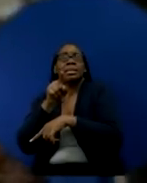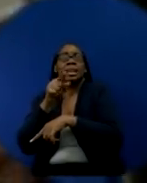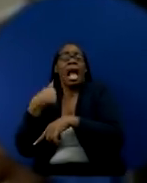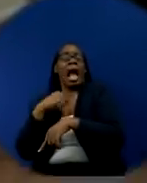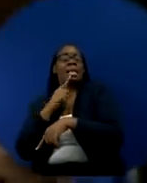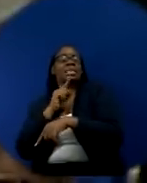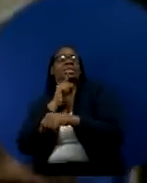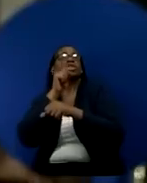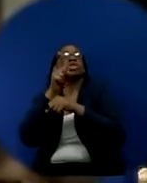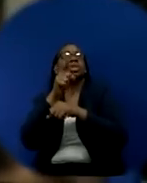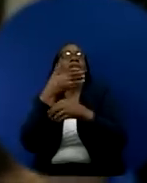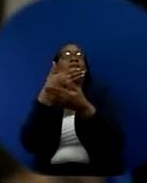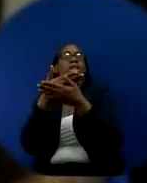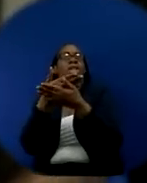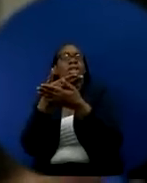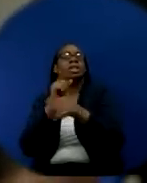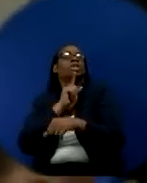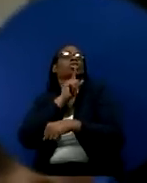said surely,